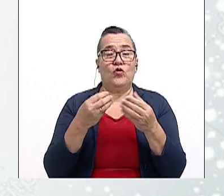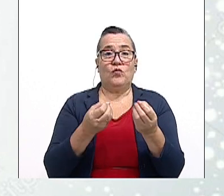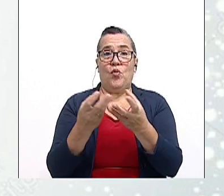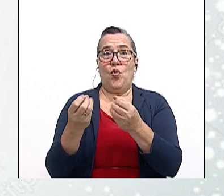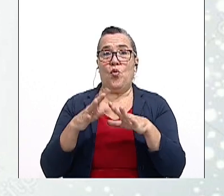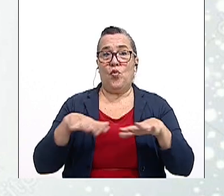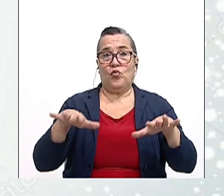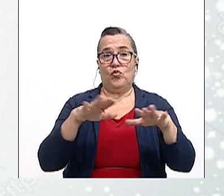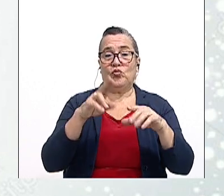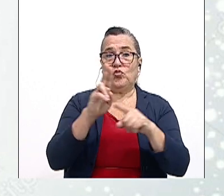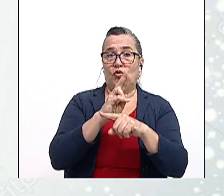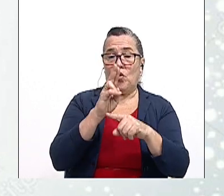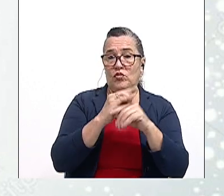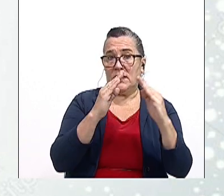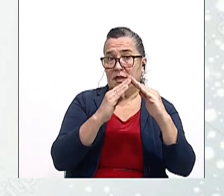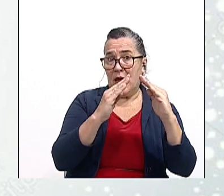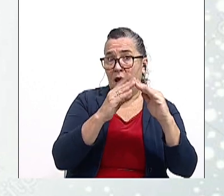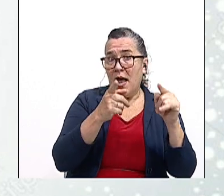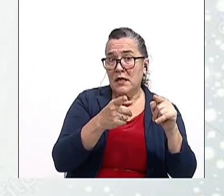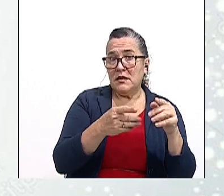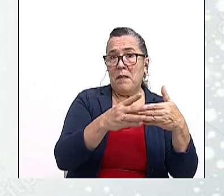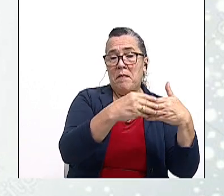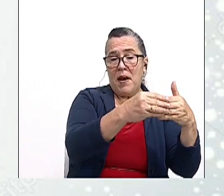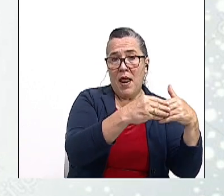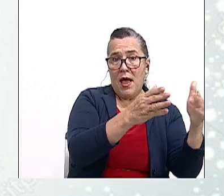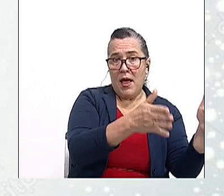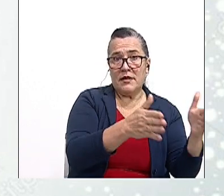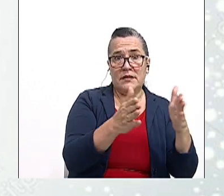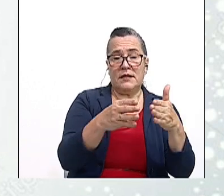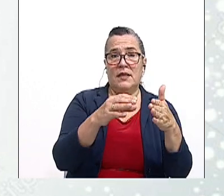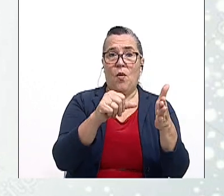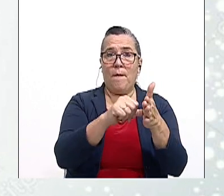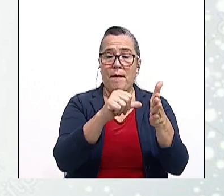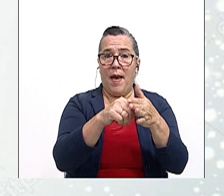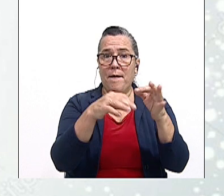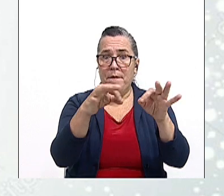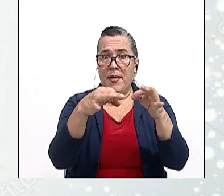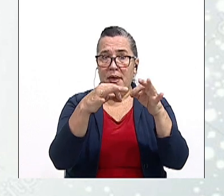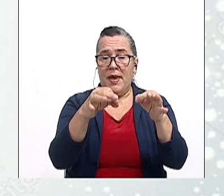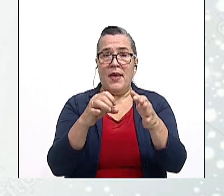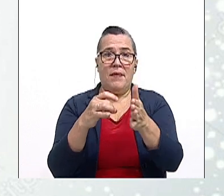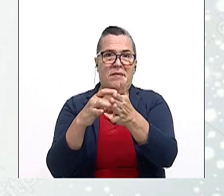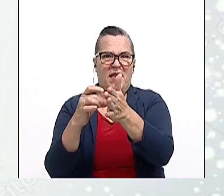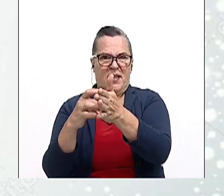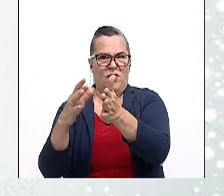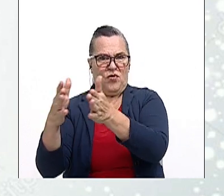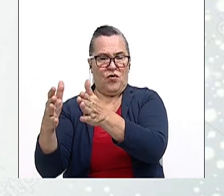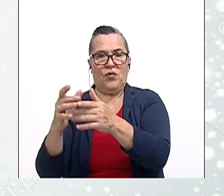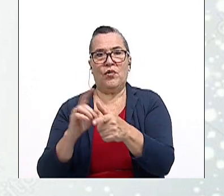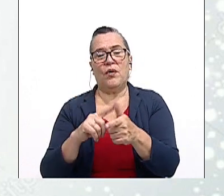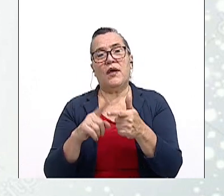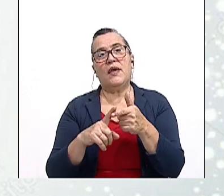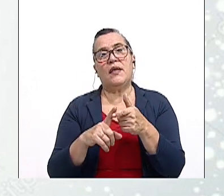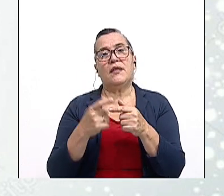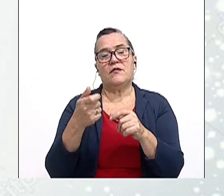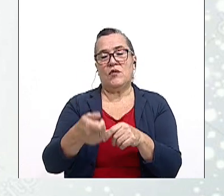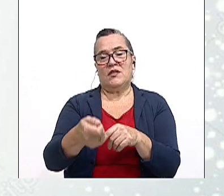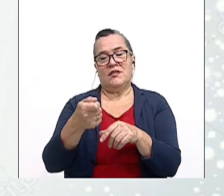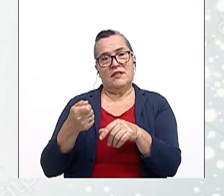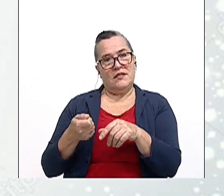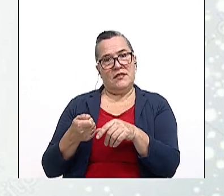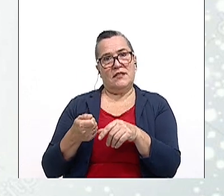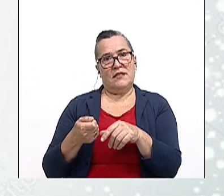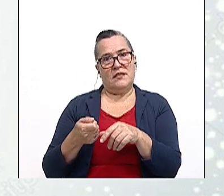products that you use at home, okay, plastic, paper. Then you have unplugging